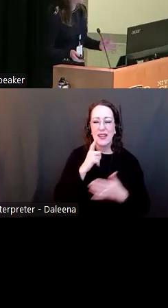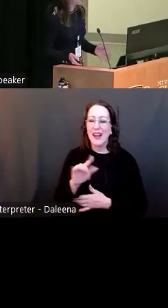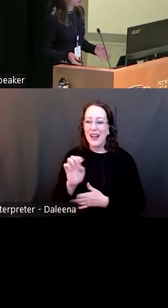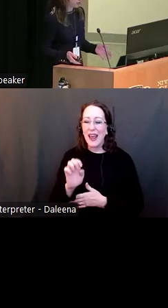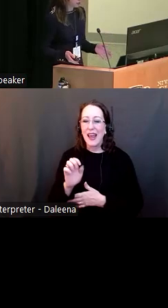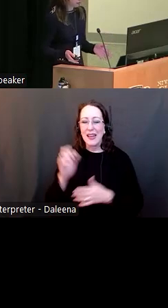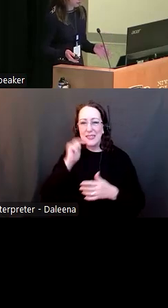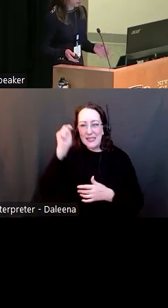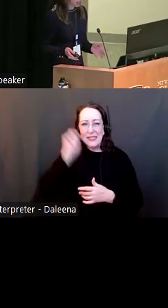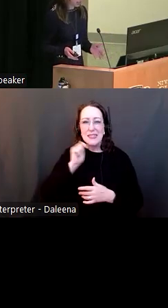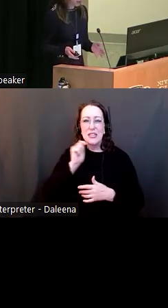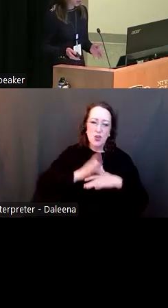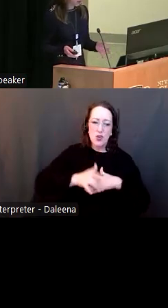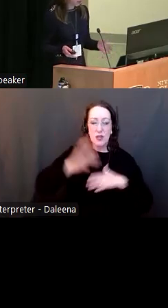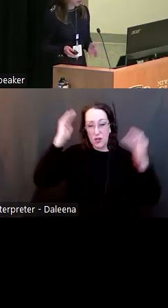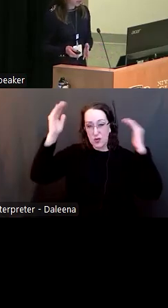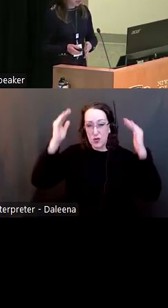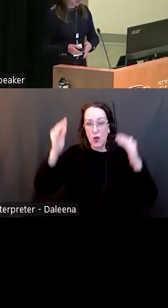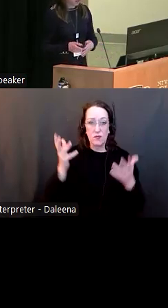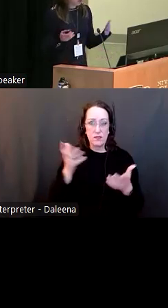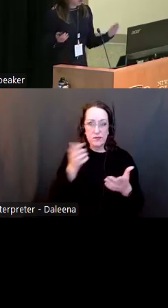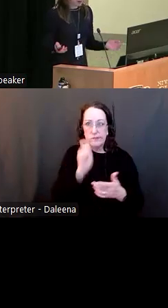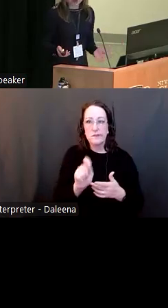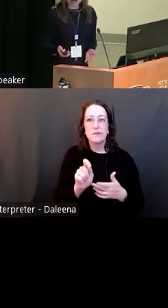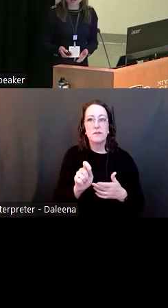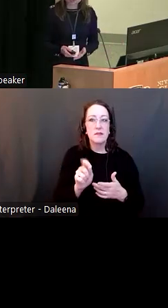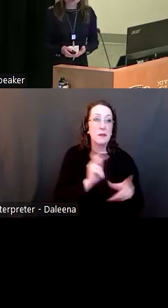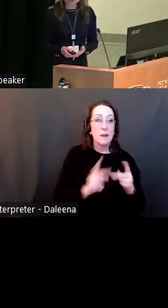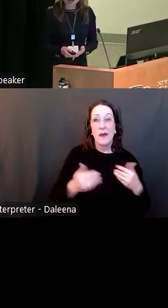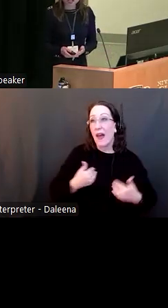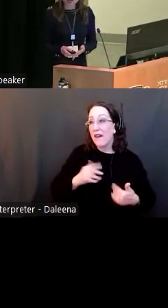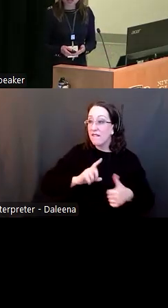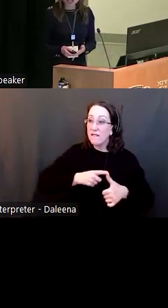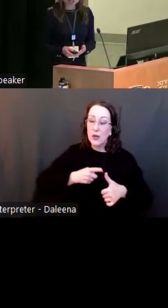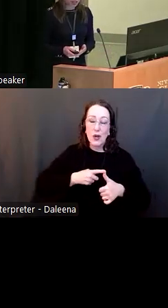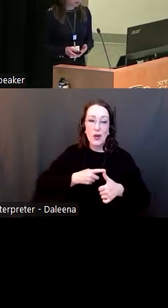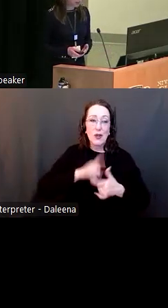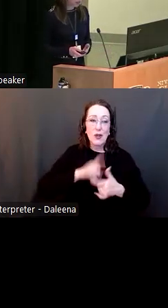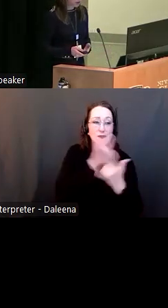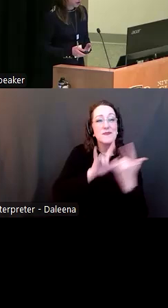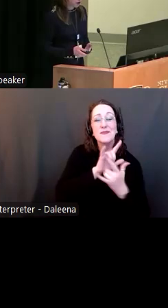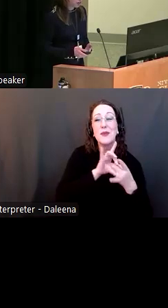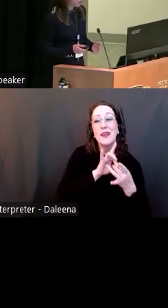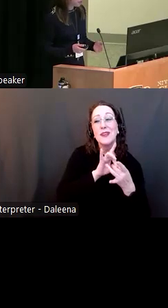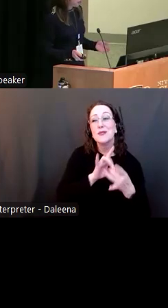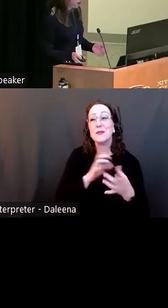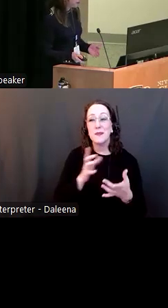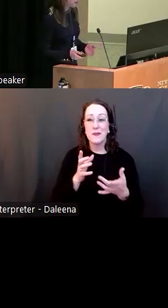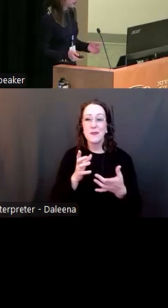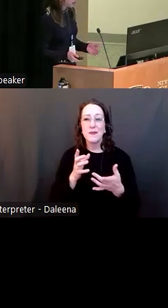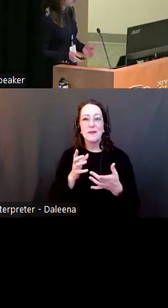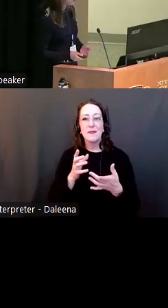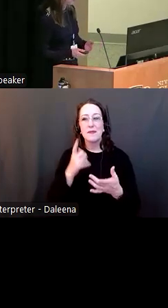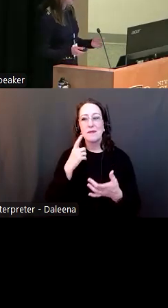early adulthood period, when maybe people are having their first romantic relationships, exploring new